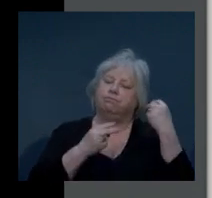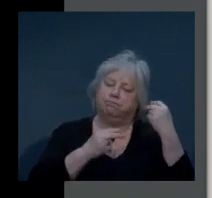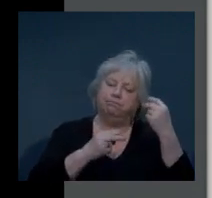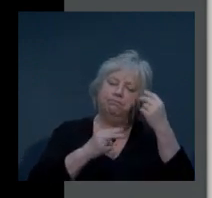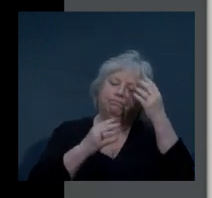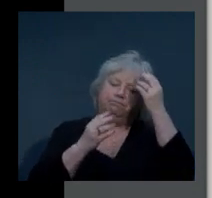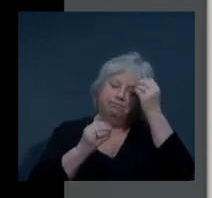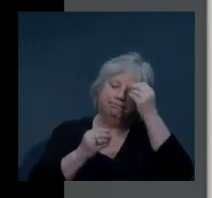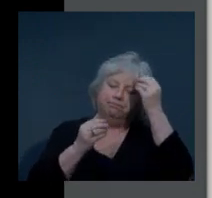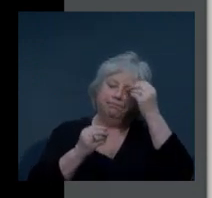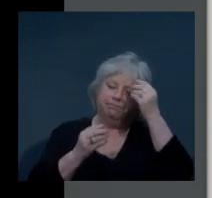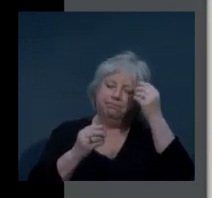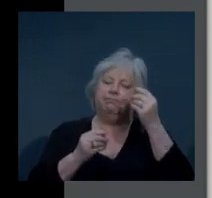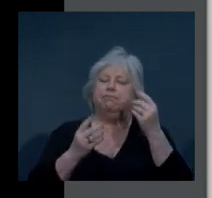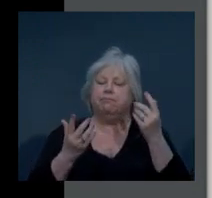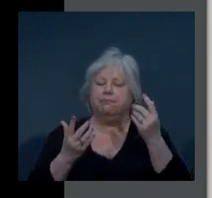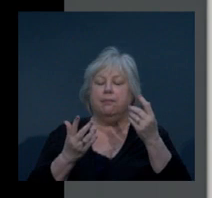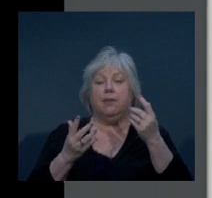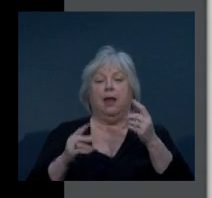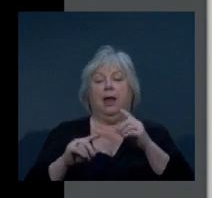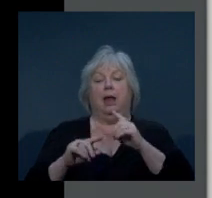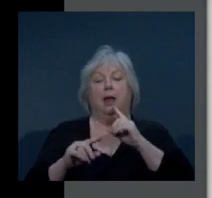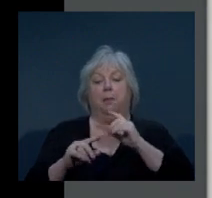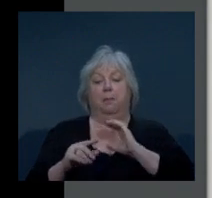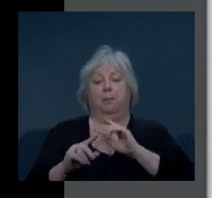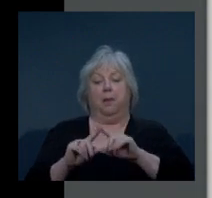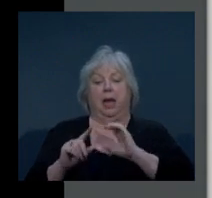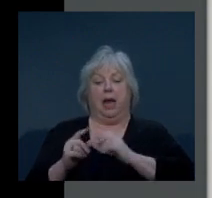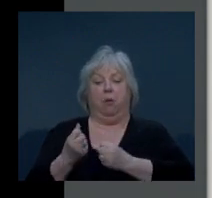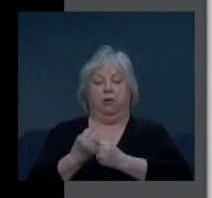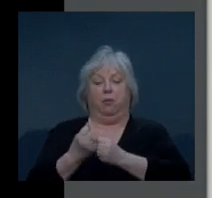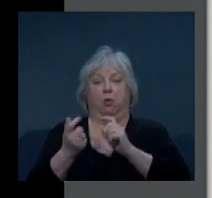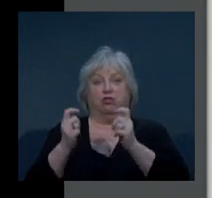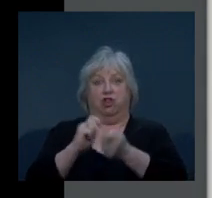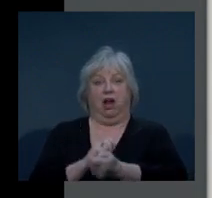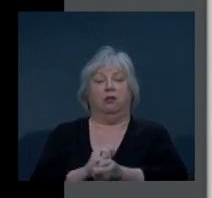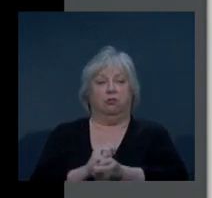That aspect of it. In our support changed, in